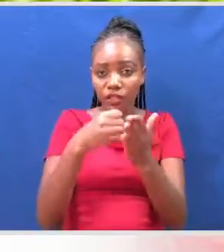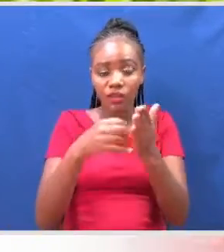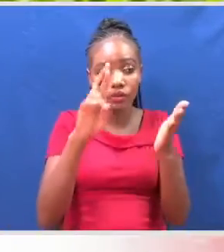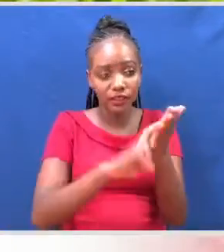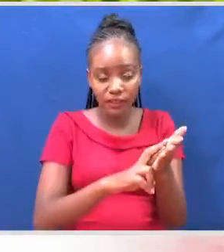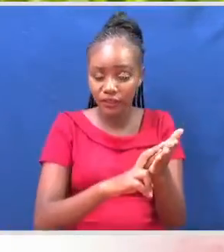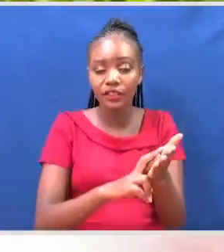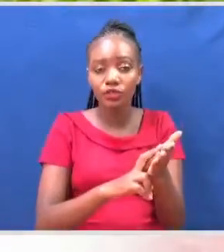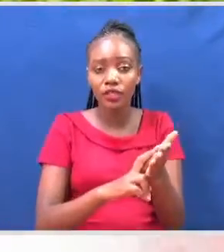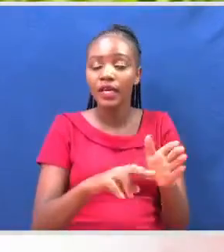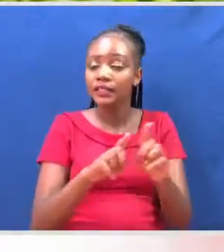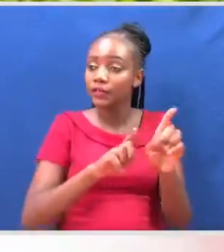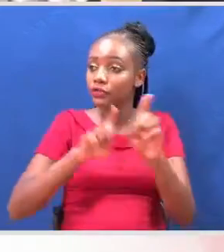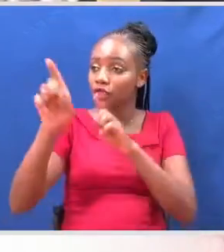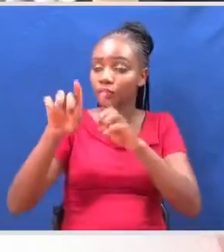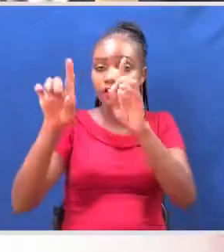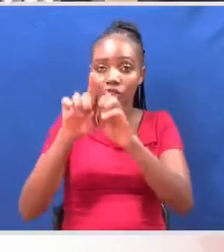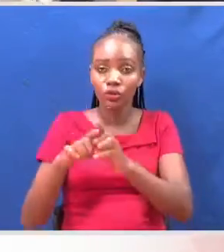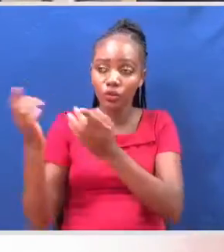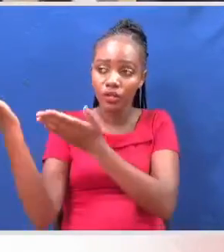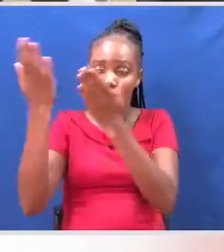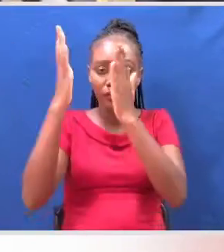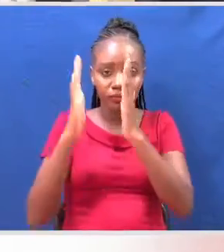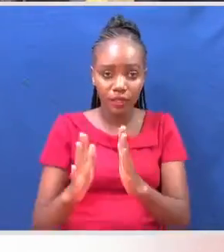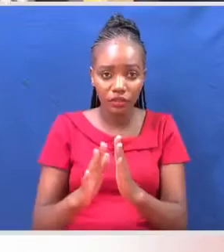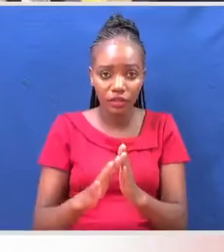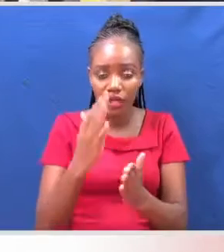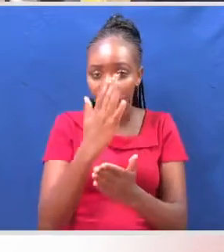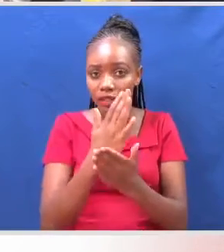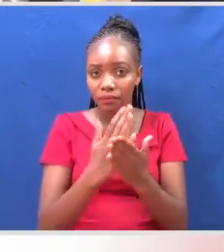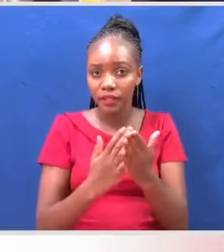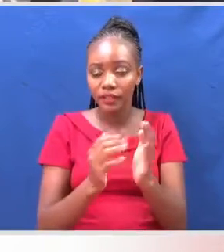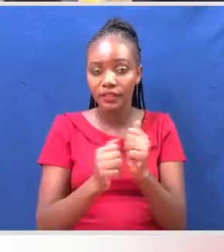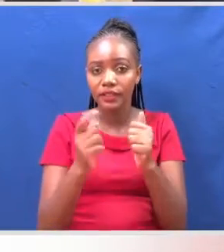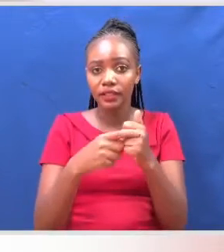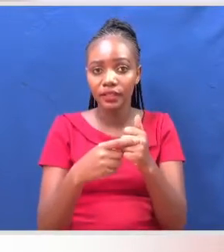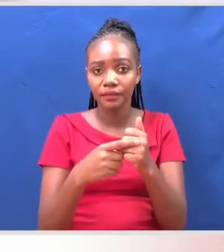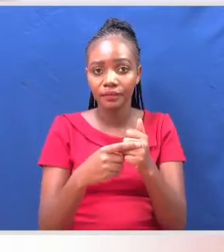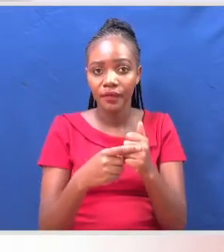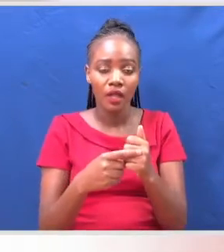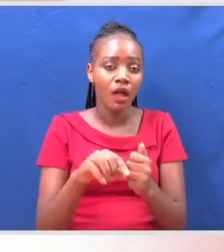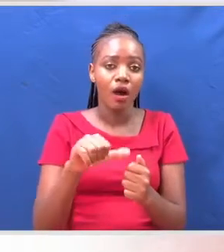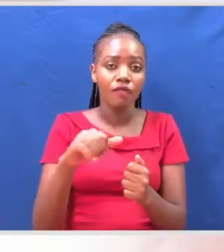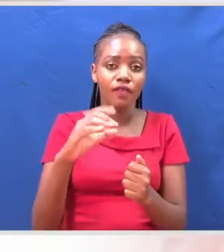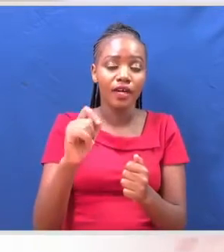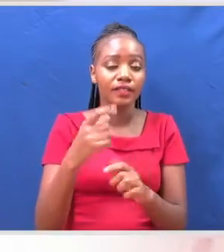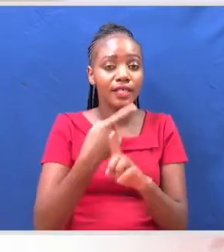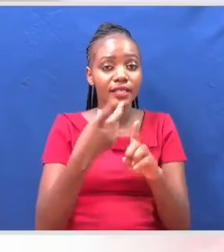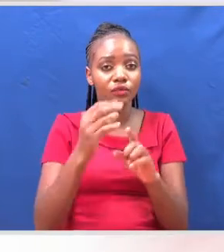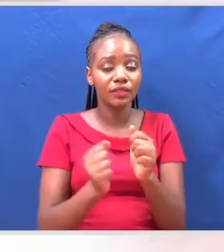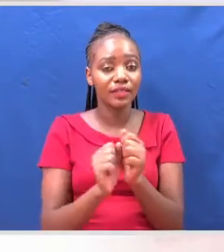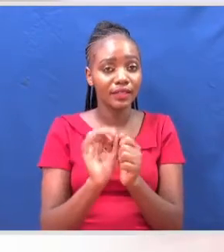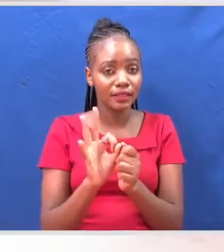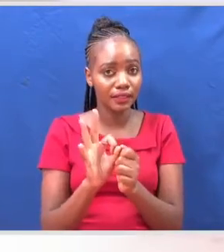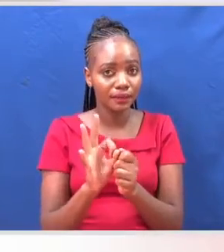all dealers, transporters and importers as per Section 16 of the Crops Act 2013. While we strive